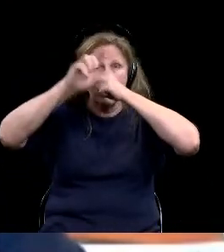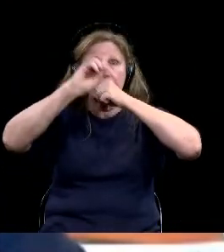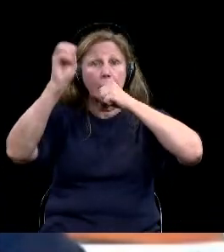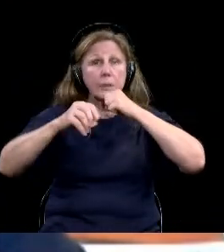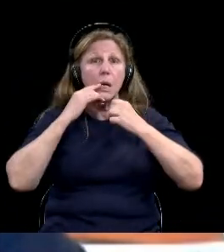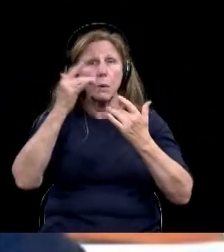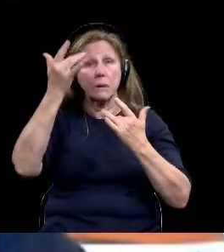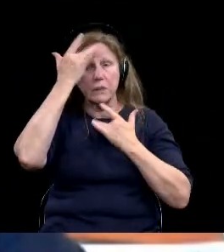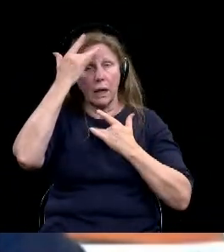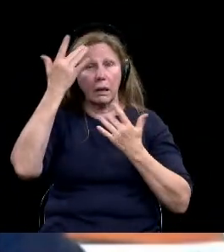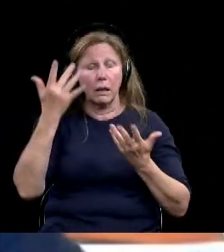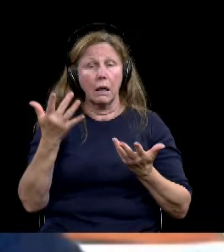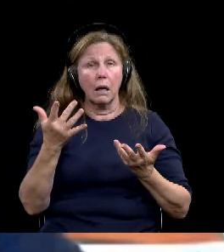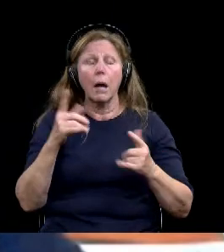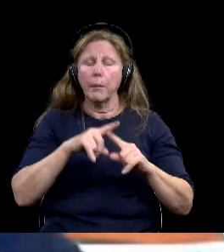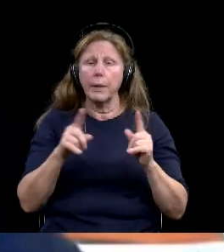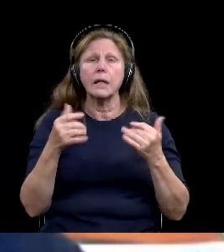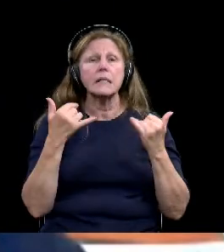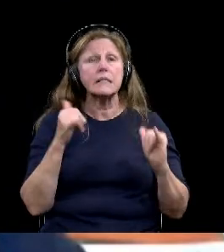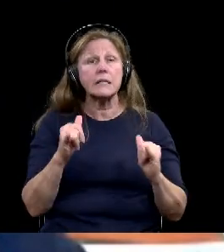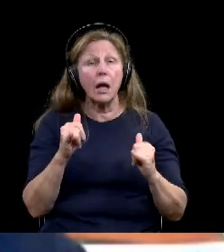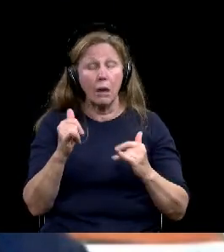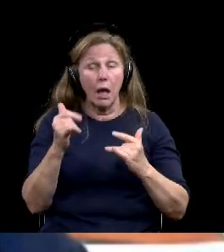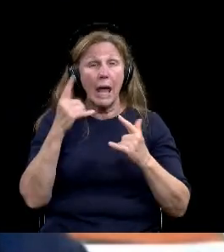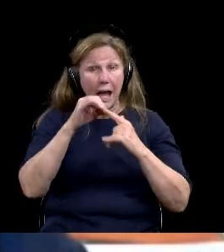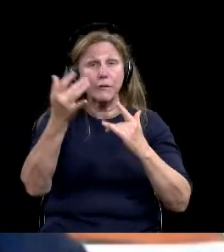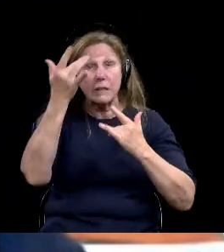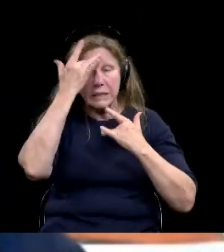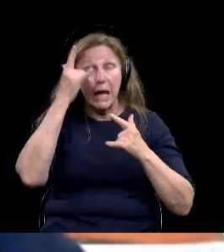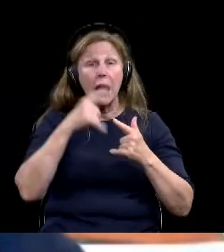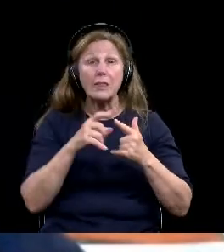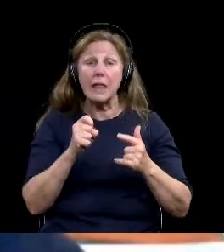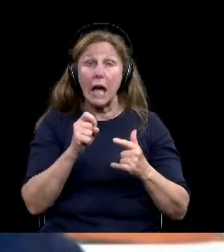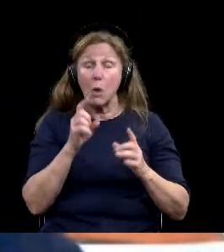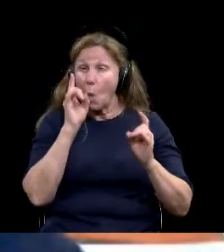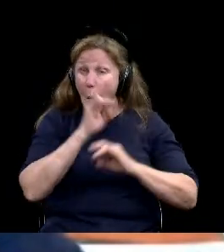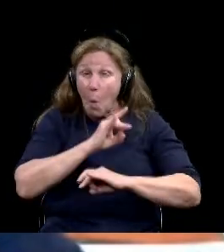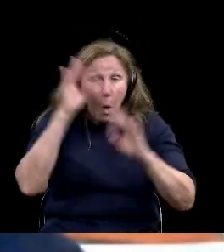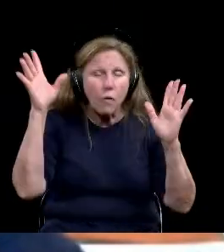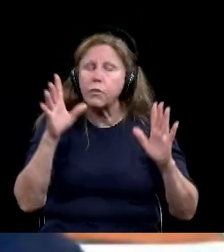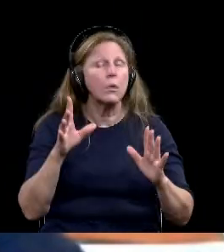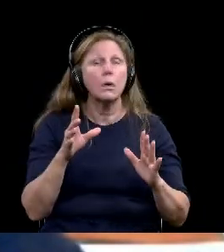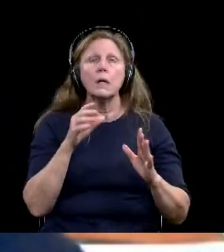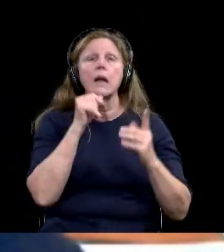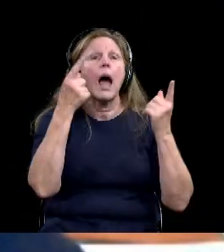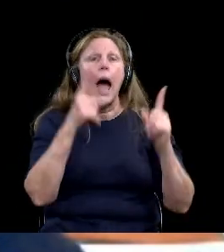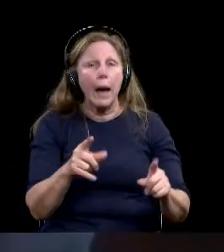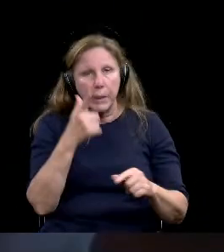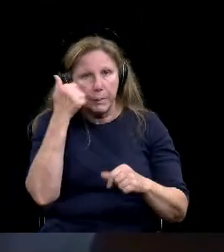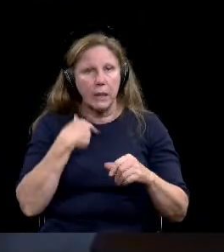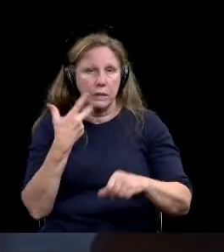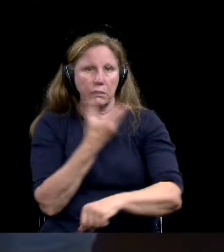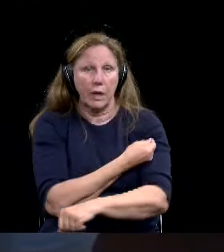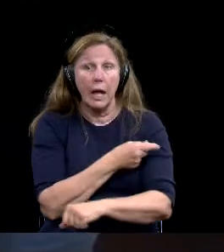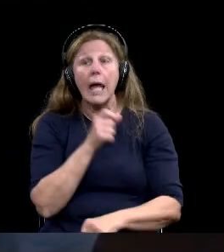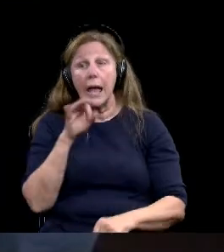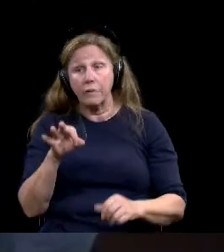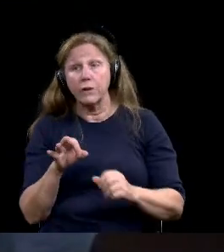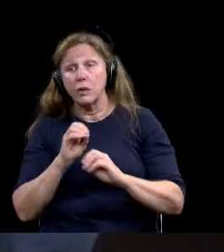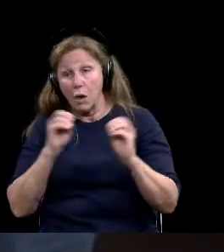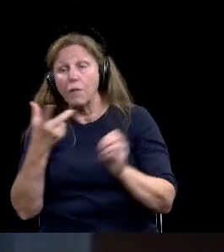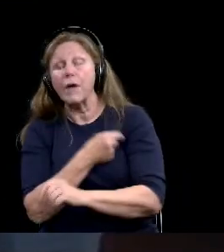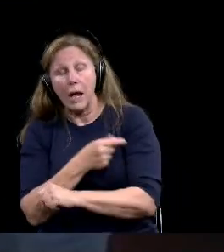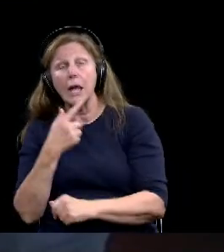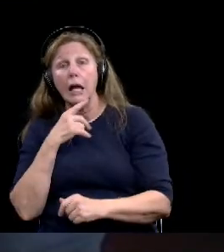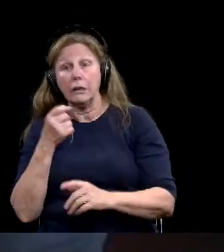vaccinated. So I encourage everybody to get vaccinated, and I'll happy to take any questions, if any. Thank you, Dr. Mott. I'll